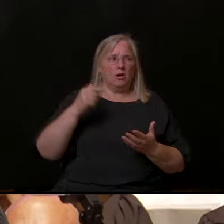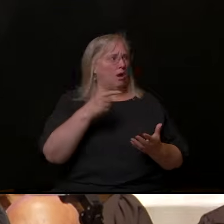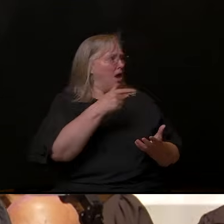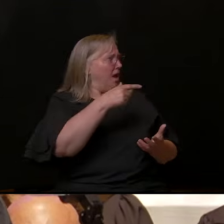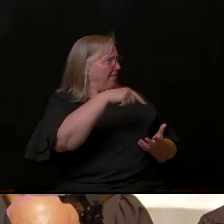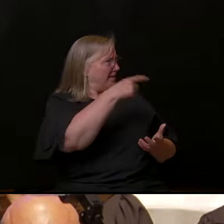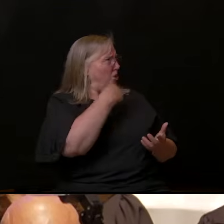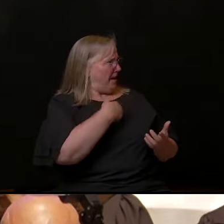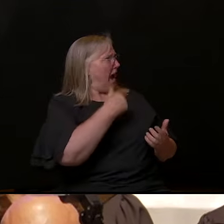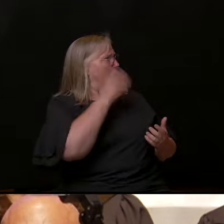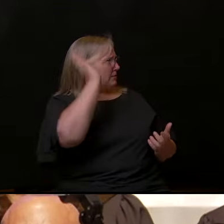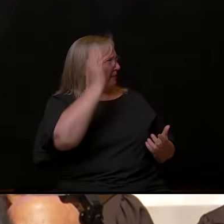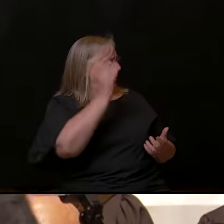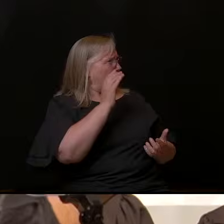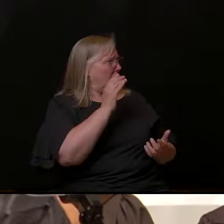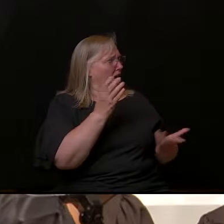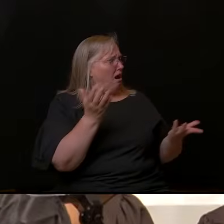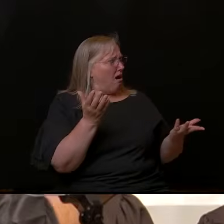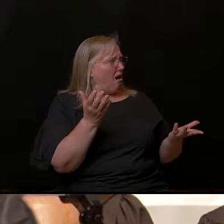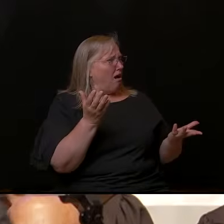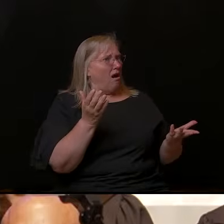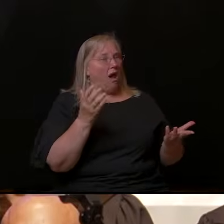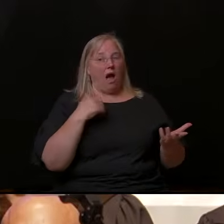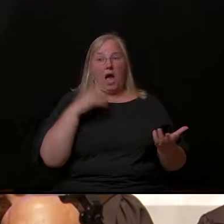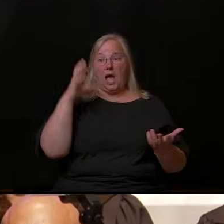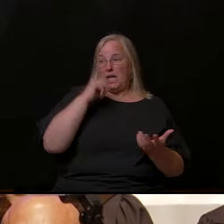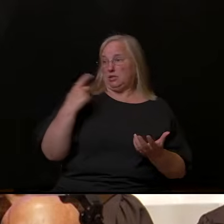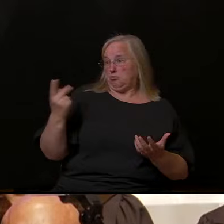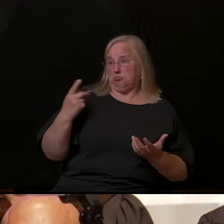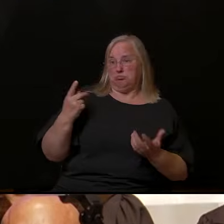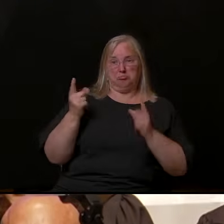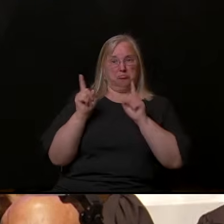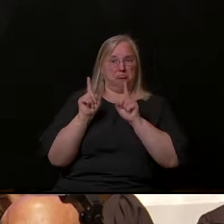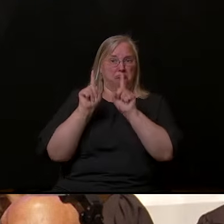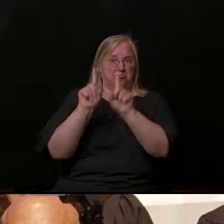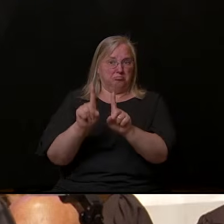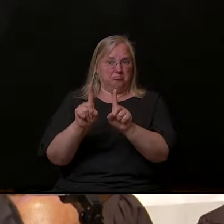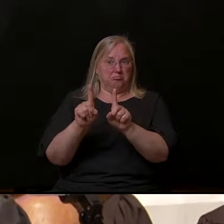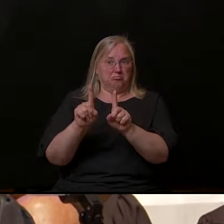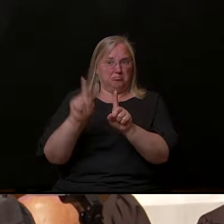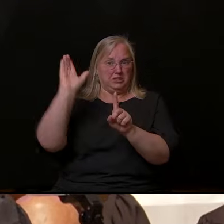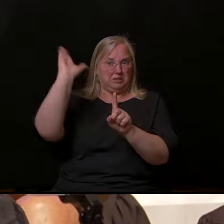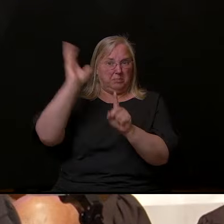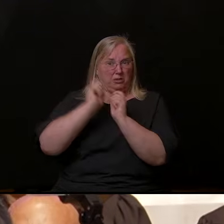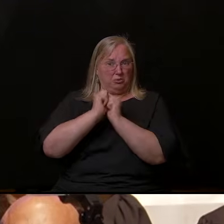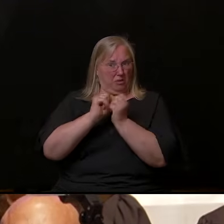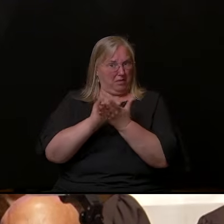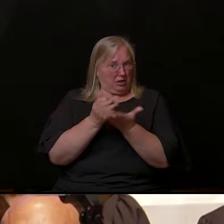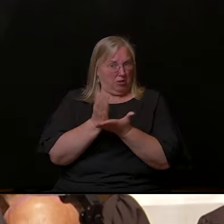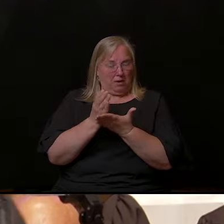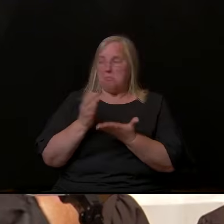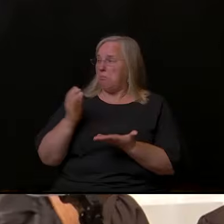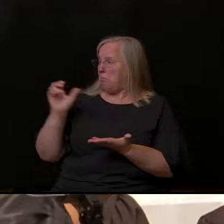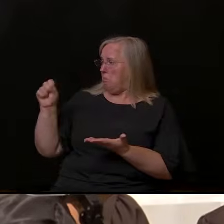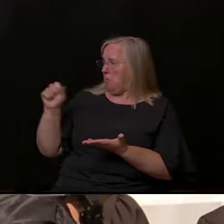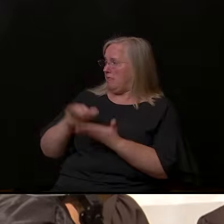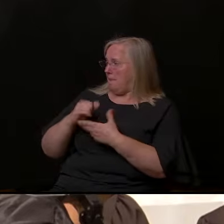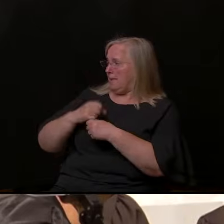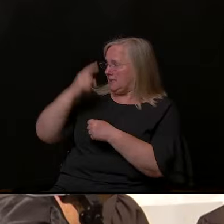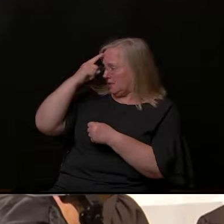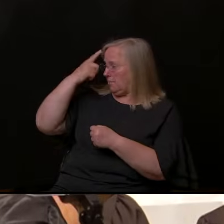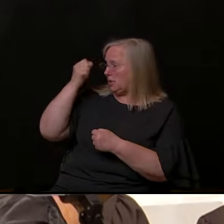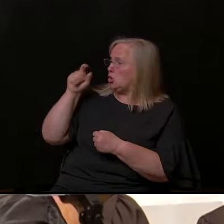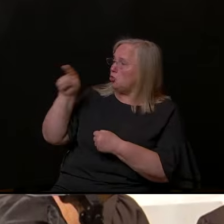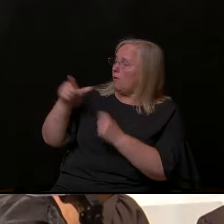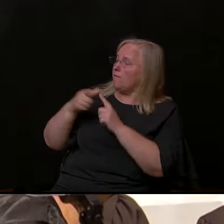speaking, Martin. I mean, I guess we can speak together. That's all right. Yeah, that makes sense, since you're from Maryland